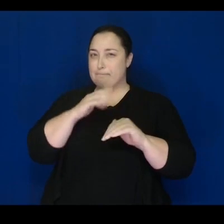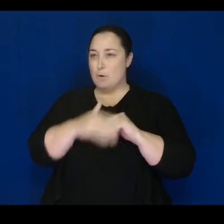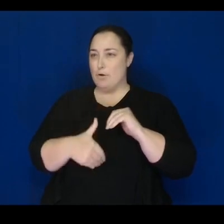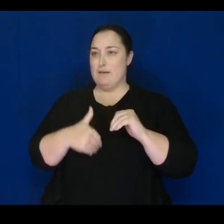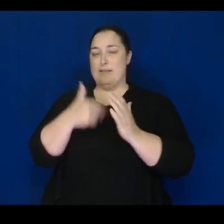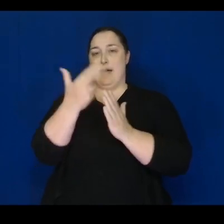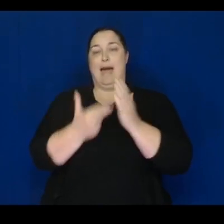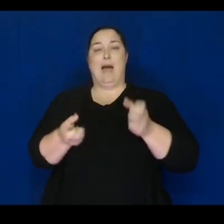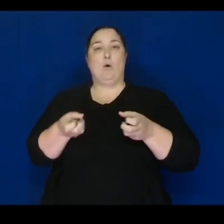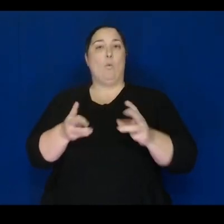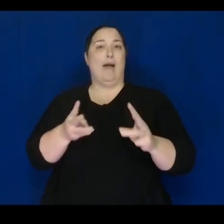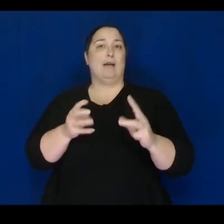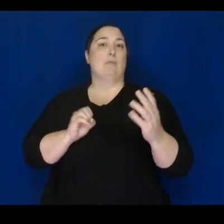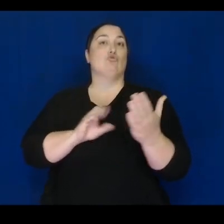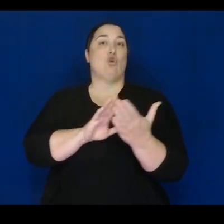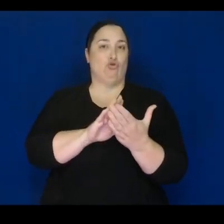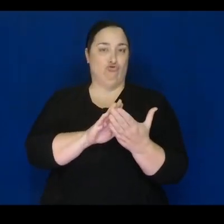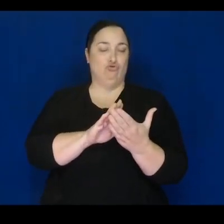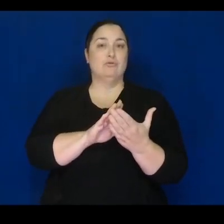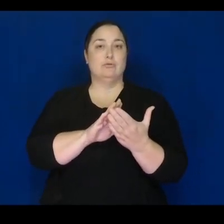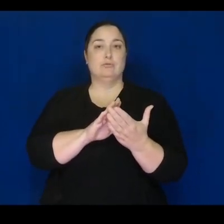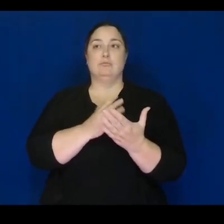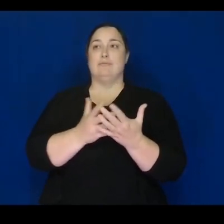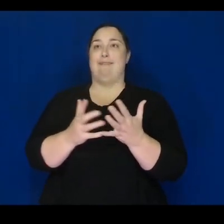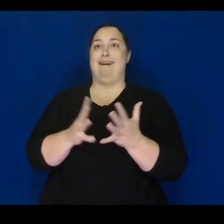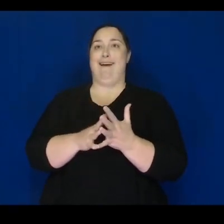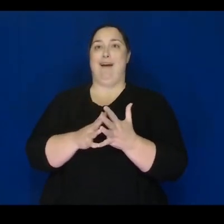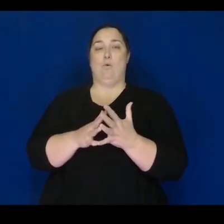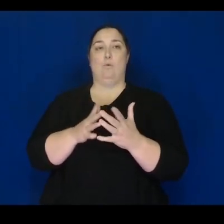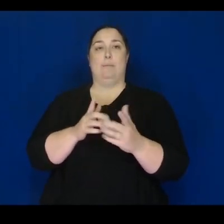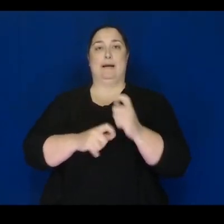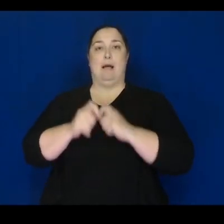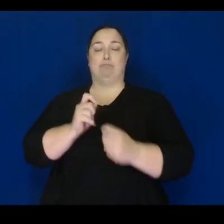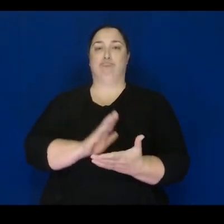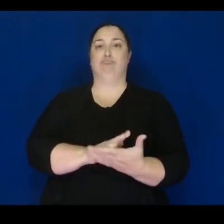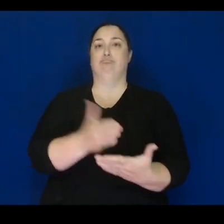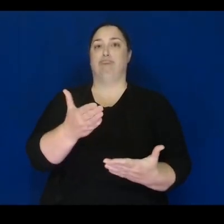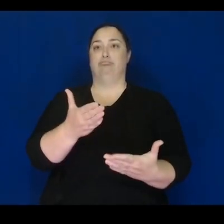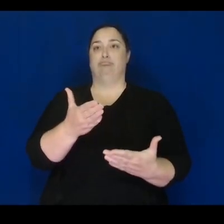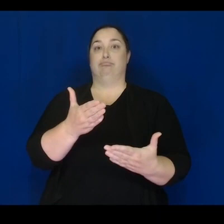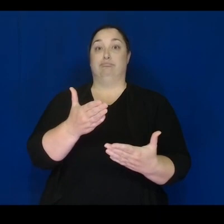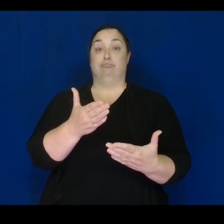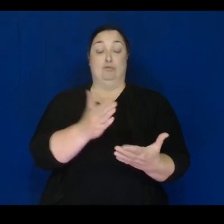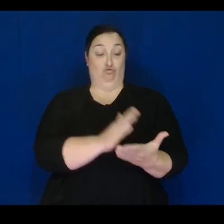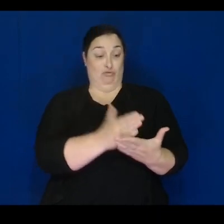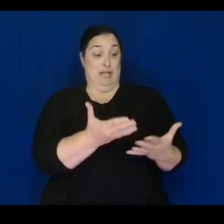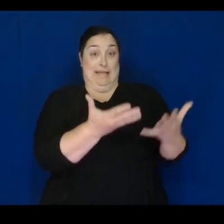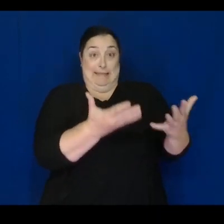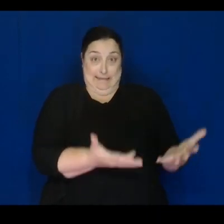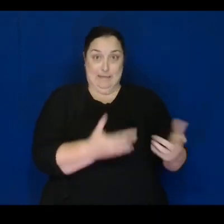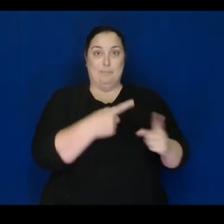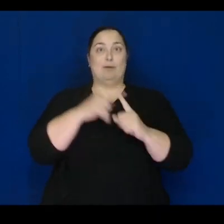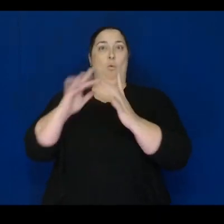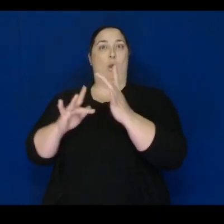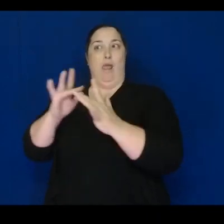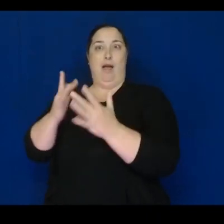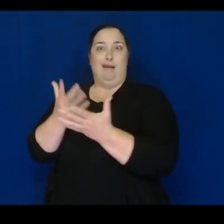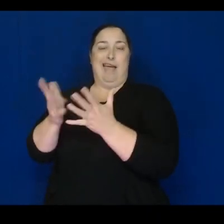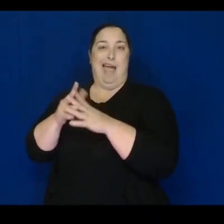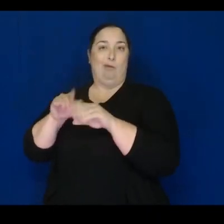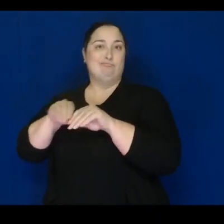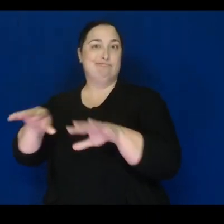approach and how we put that into practice, how we do that online and on site, and also touch